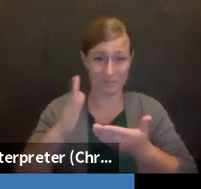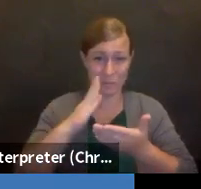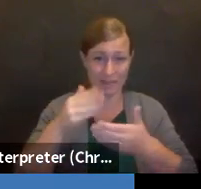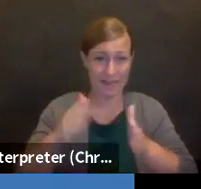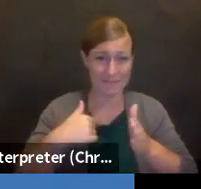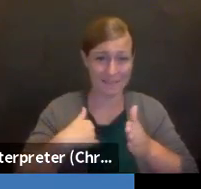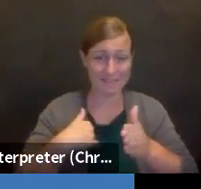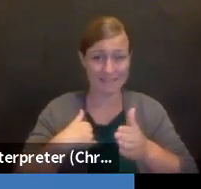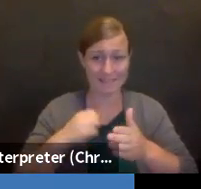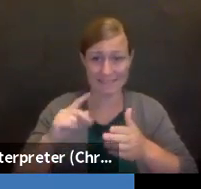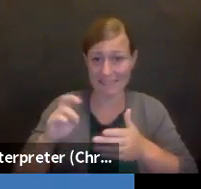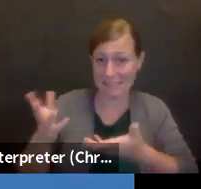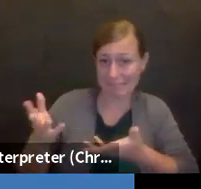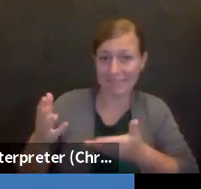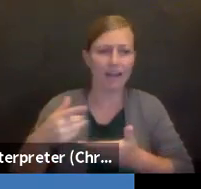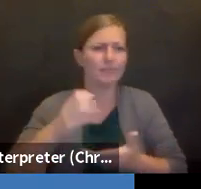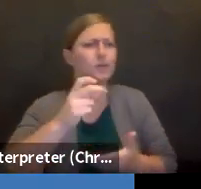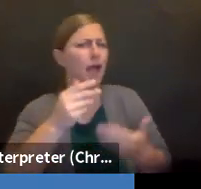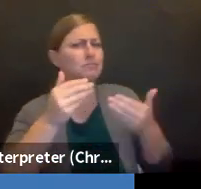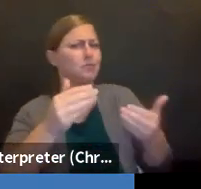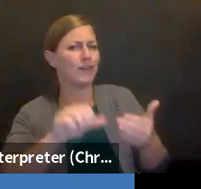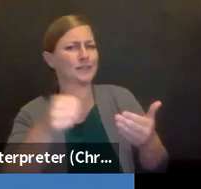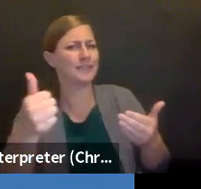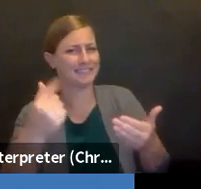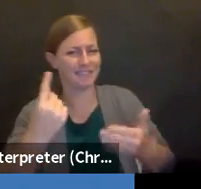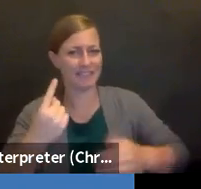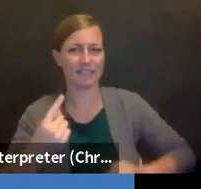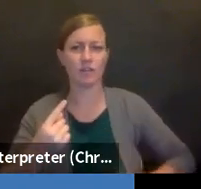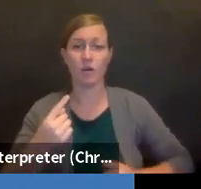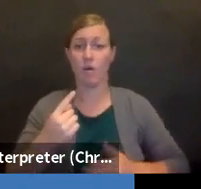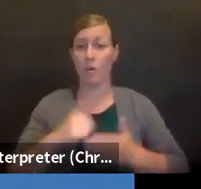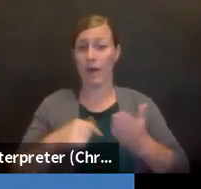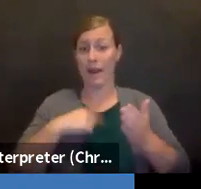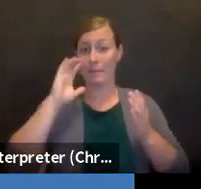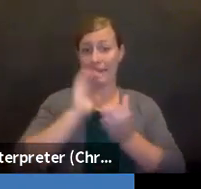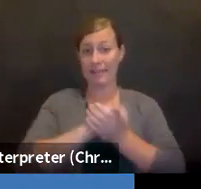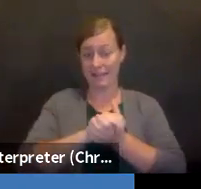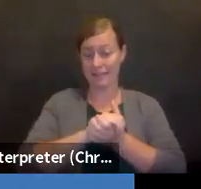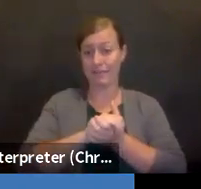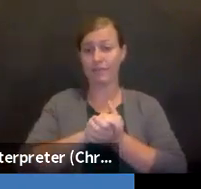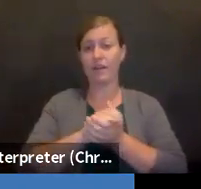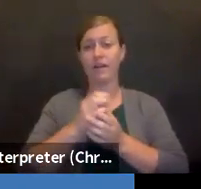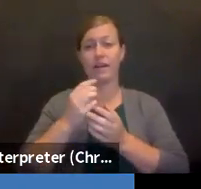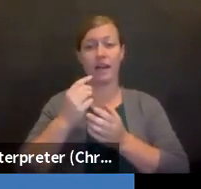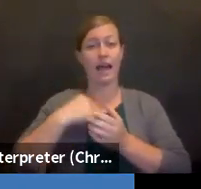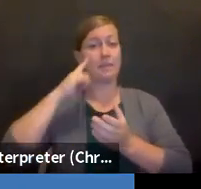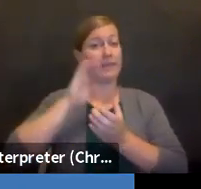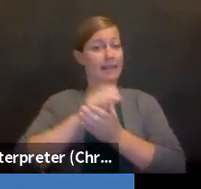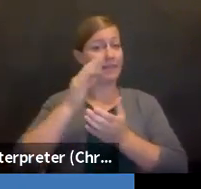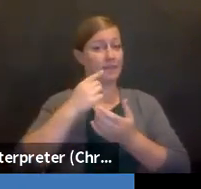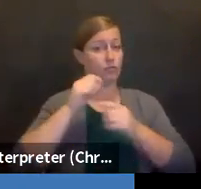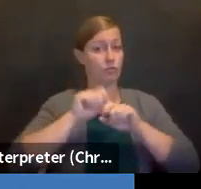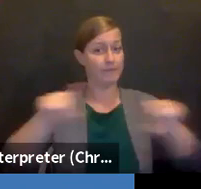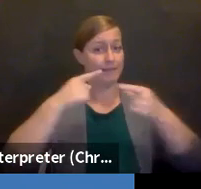That's okay. You can move on to something else. So my belief is student announcements stay in the announcements inbox. I do not think it goes